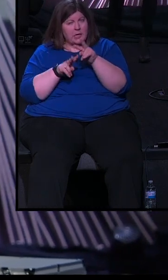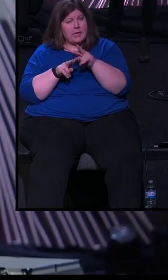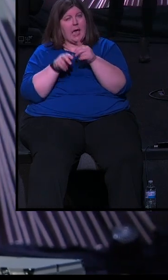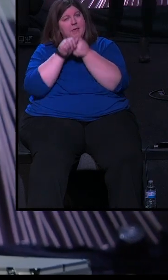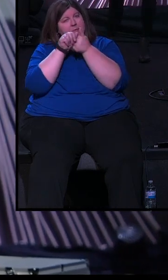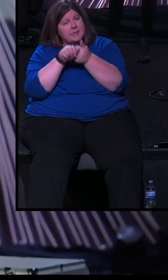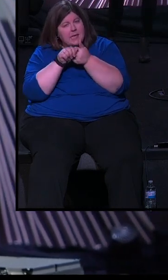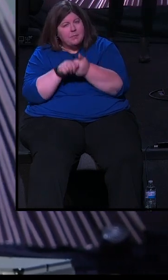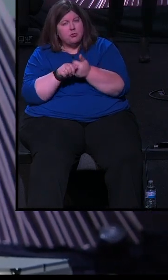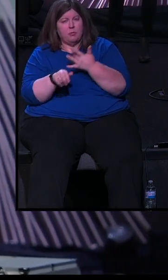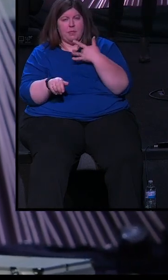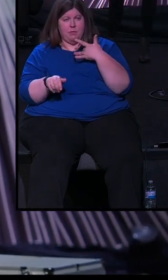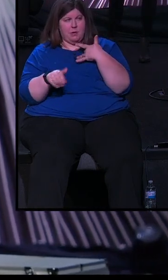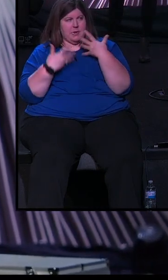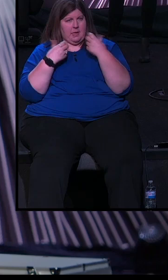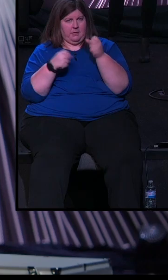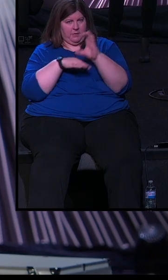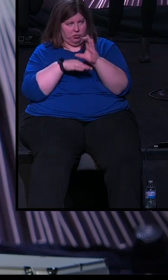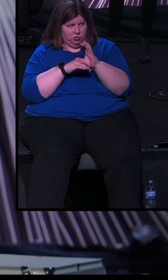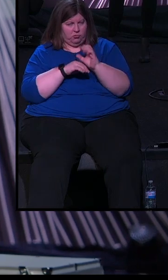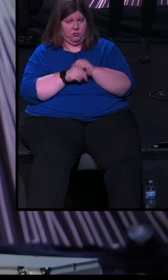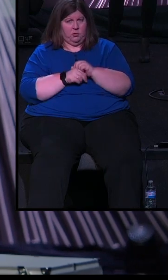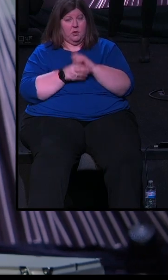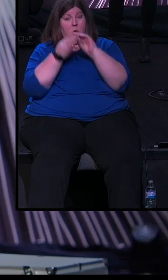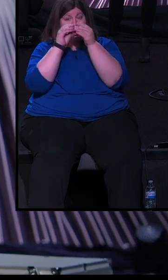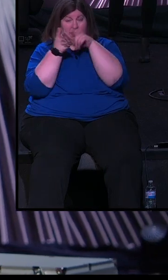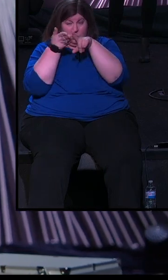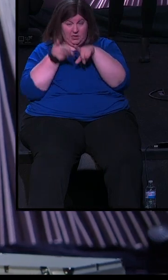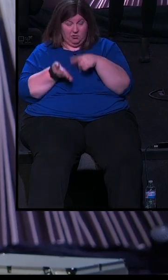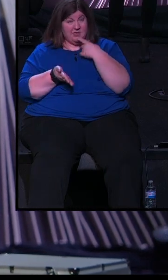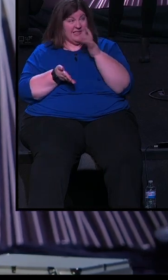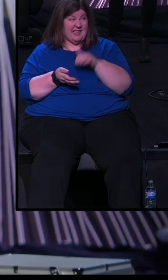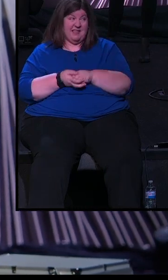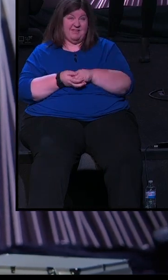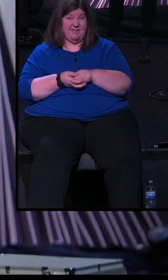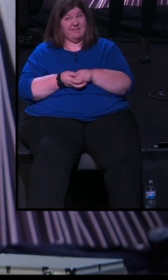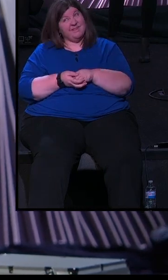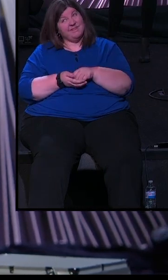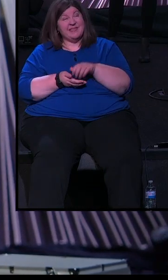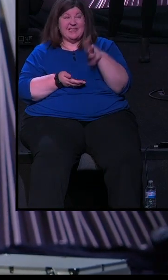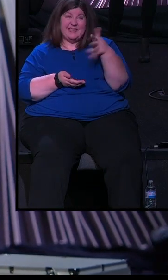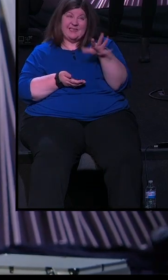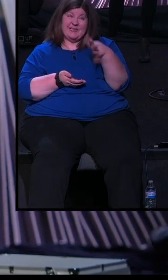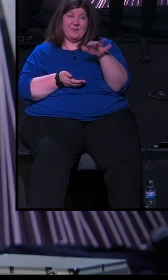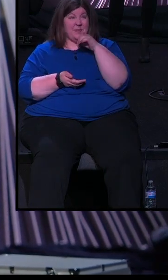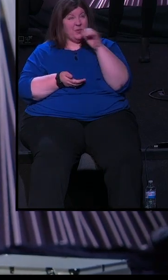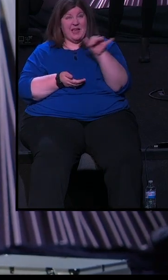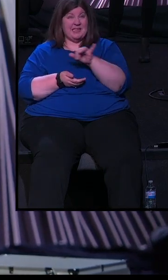health, the heart health of our church, and what our numbers are telling us is we're maybe not as healthy as we all think we